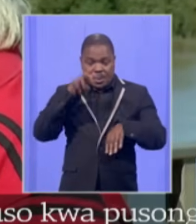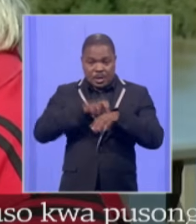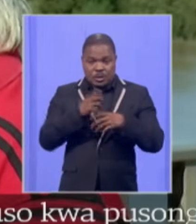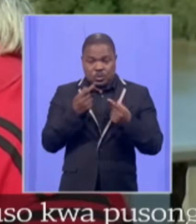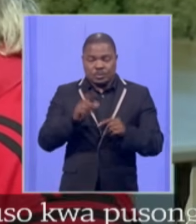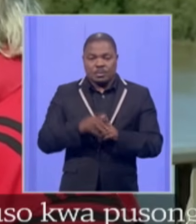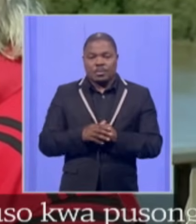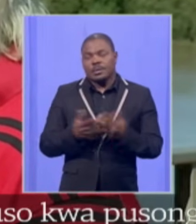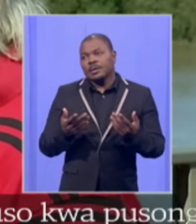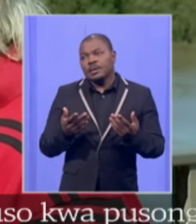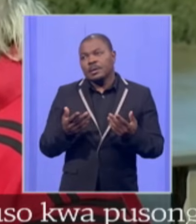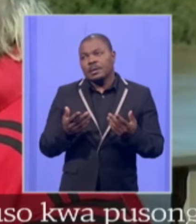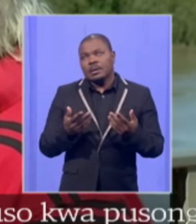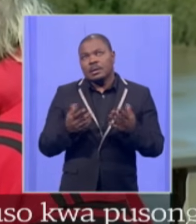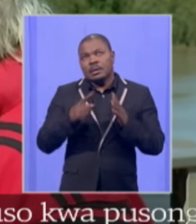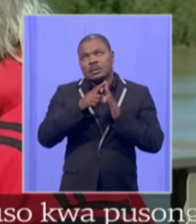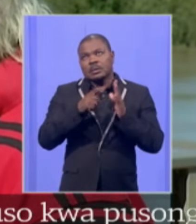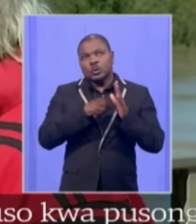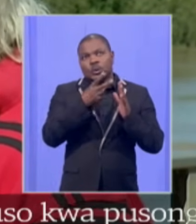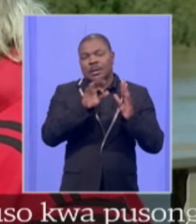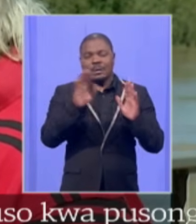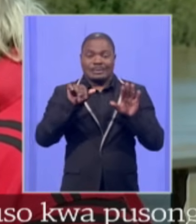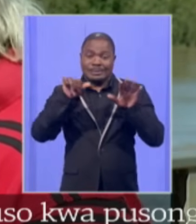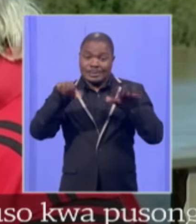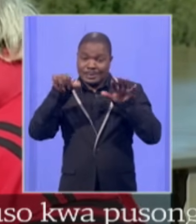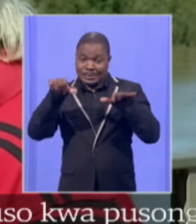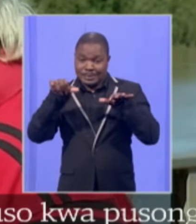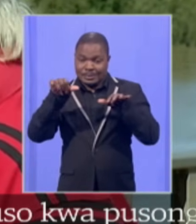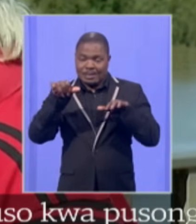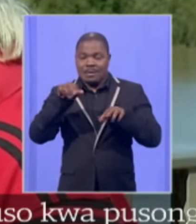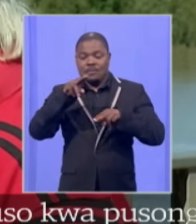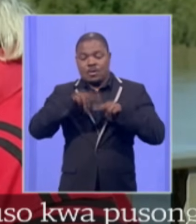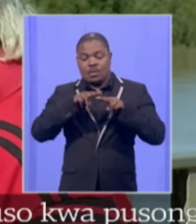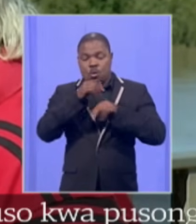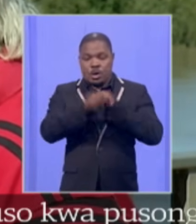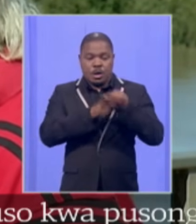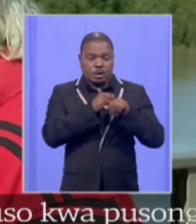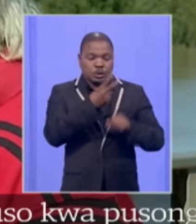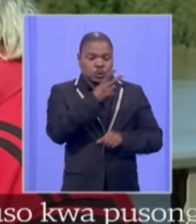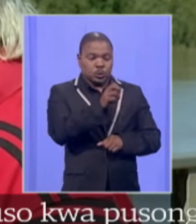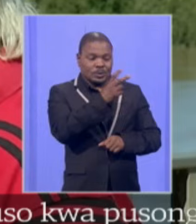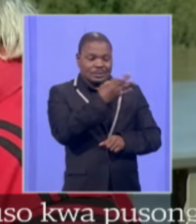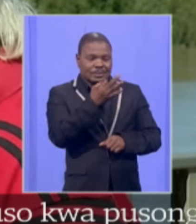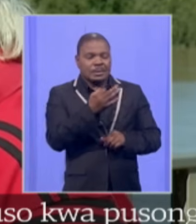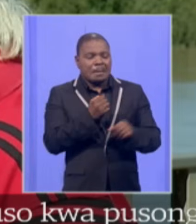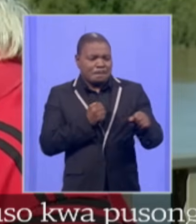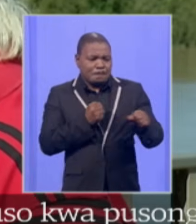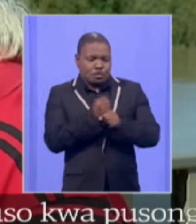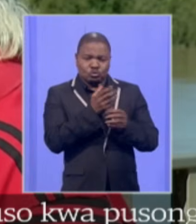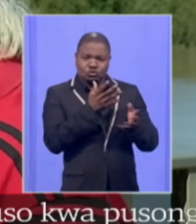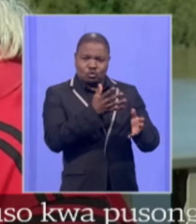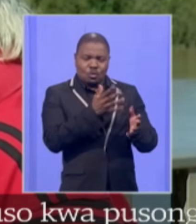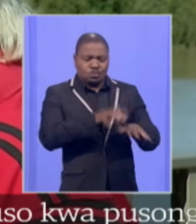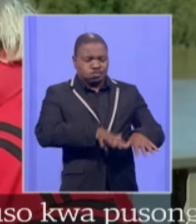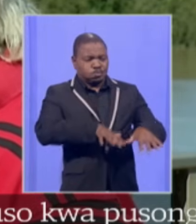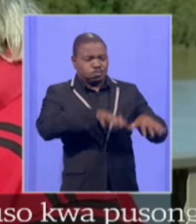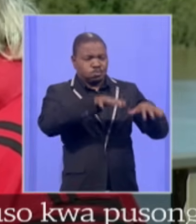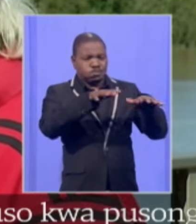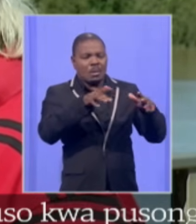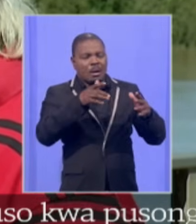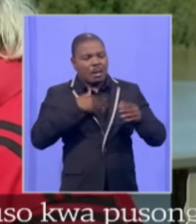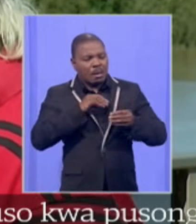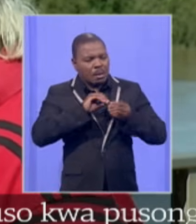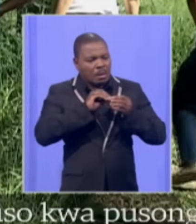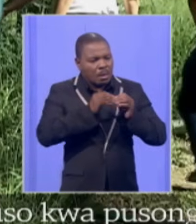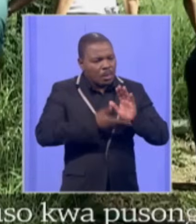on the 16th of February 2023, we also had a flood like this. We're still recovering from that, and